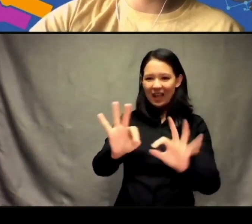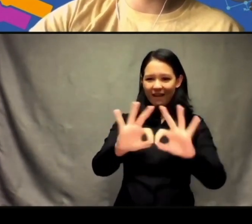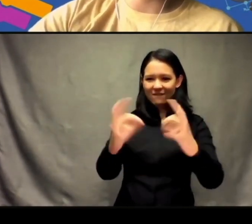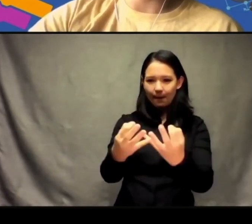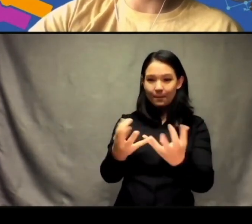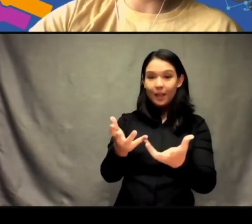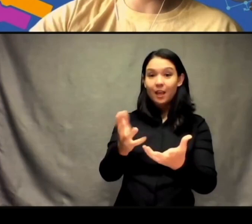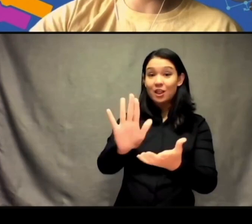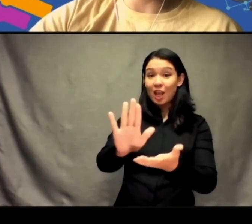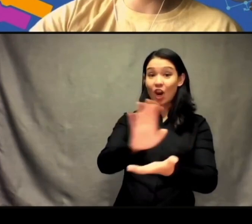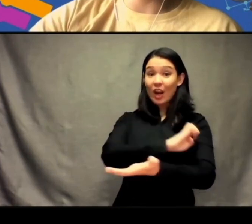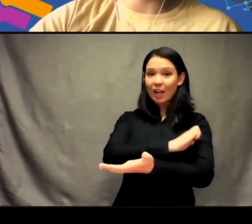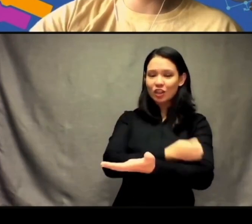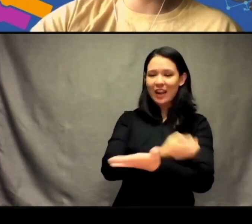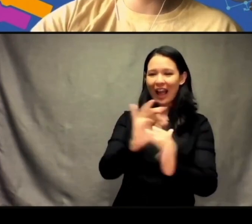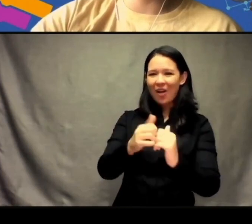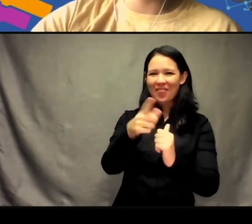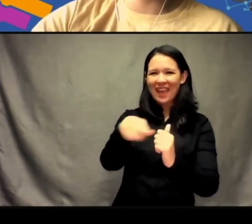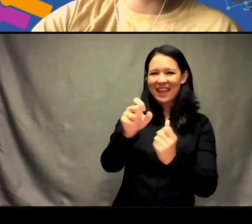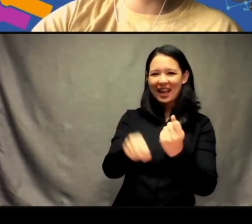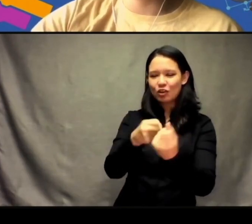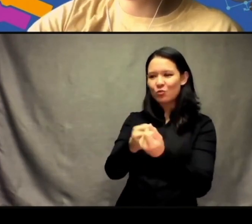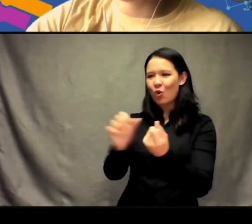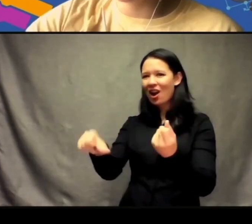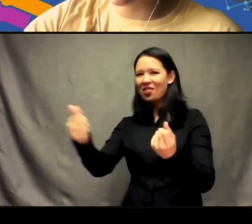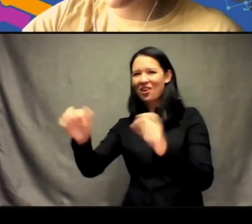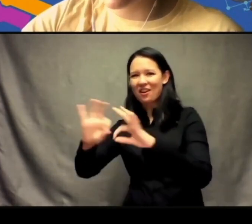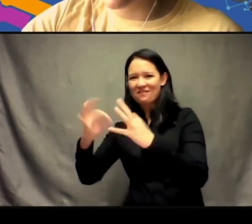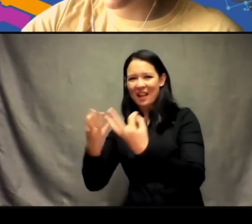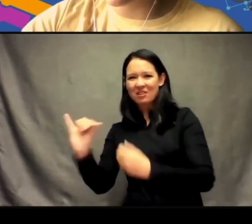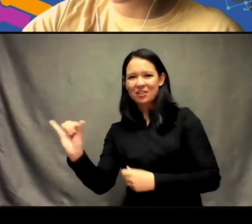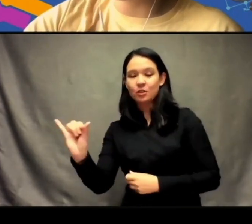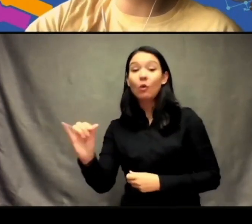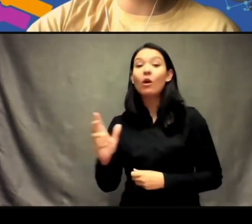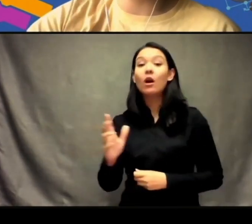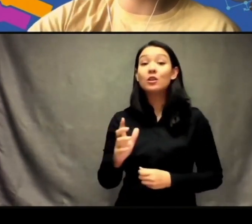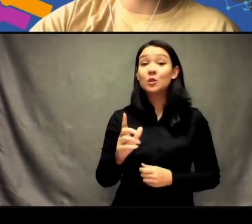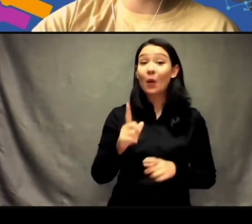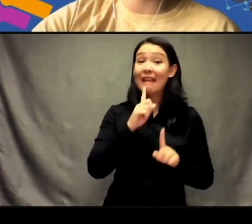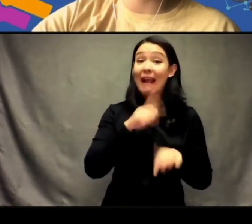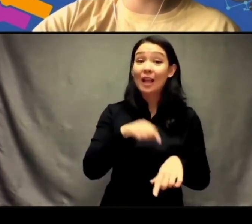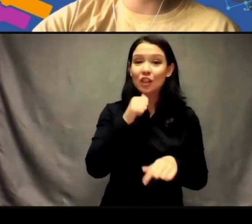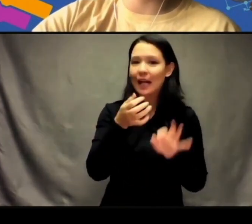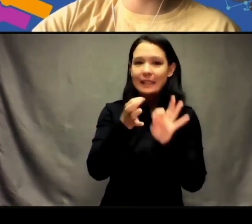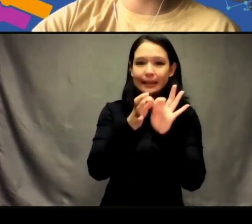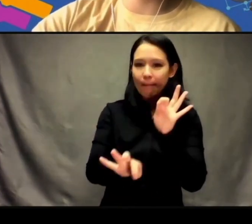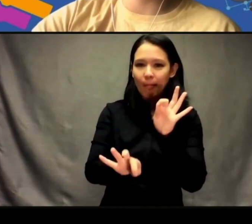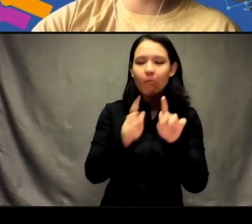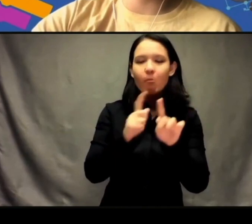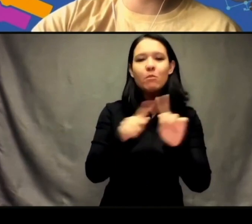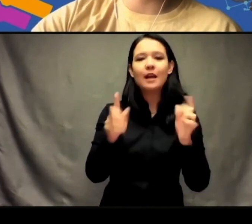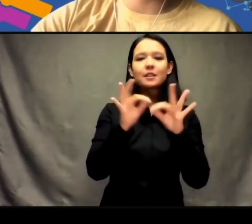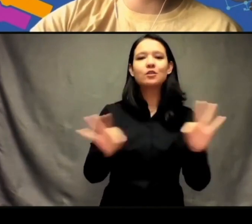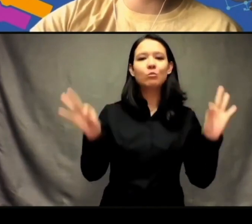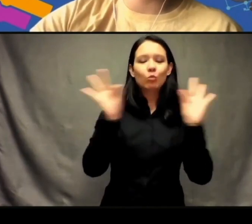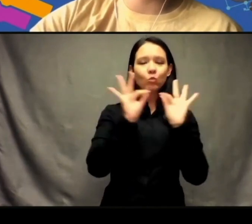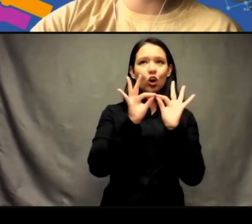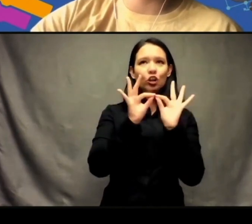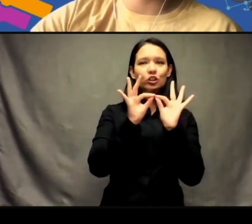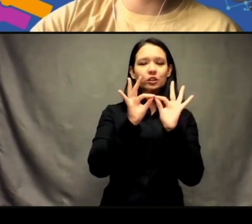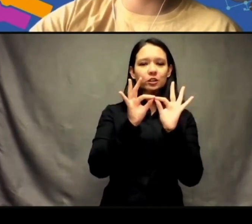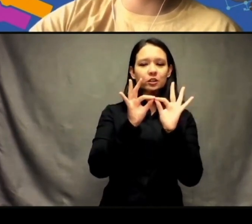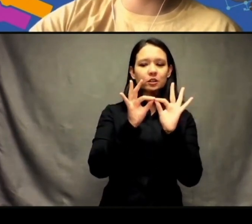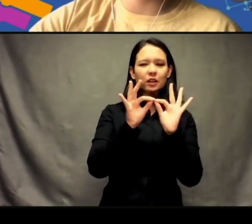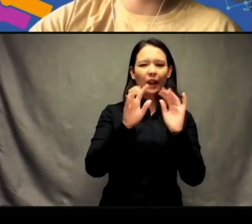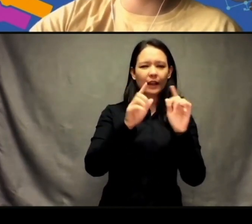experience. So it's not a simple answer, but we really do try to respect and understand and learn about